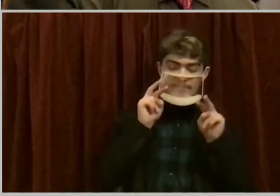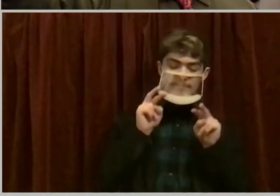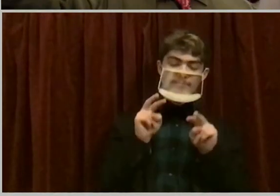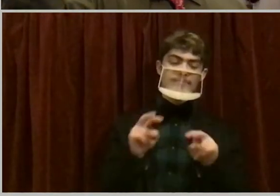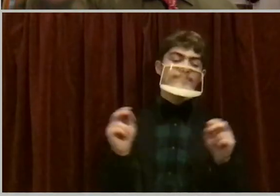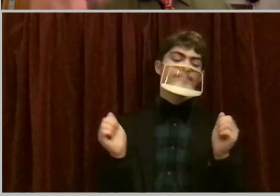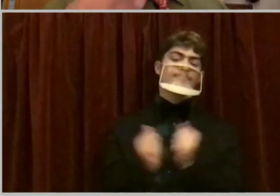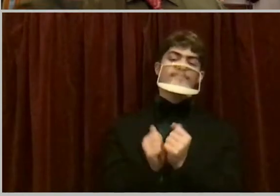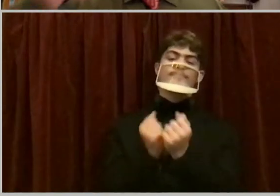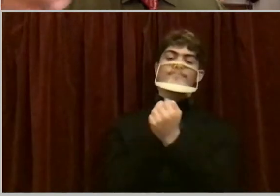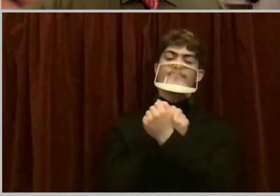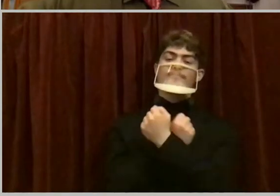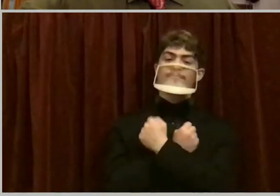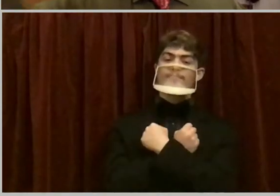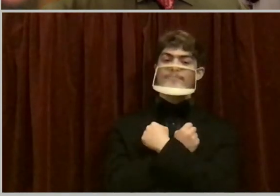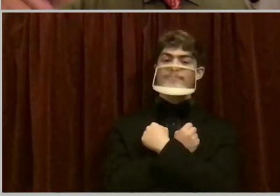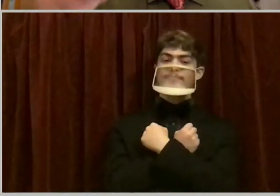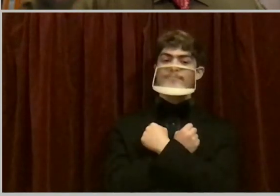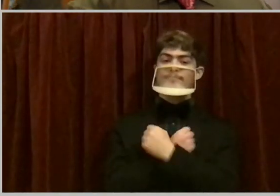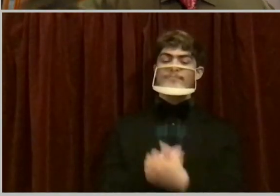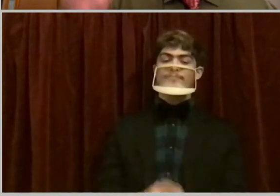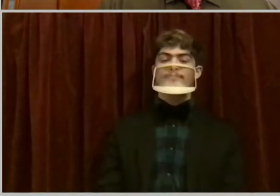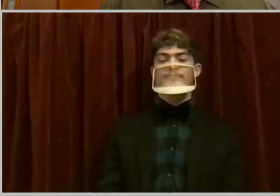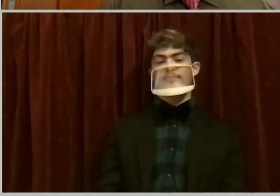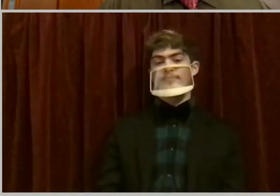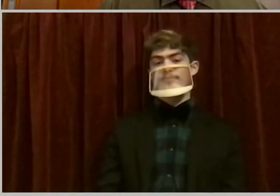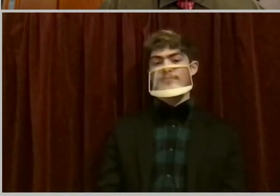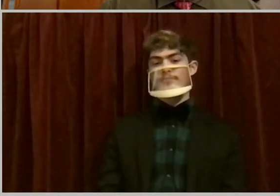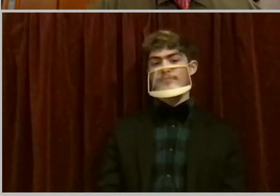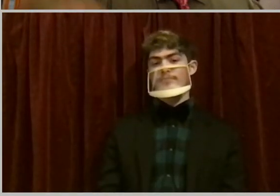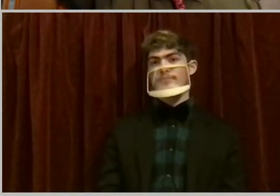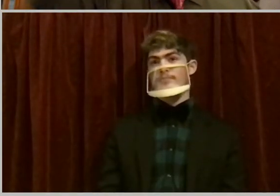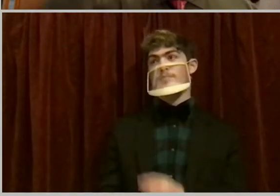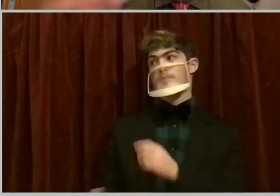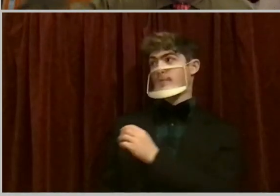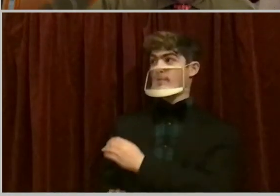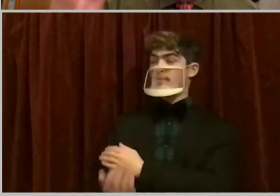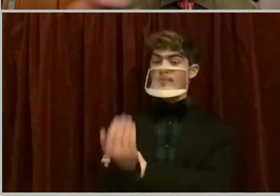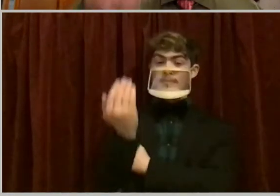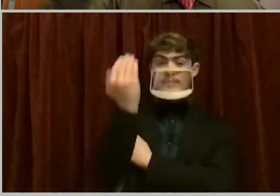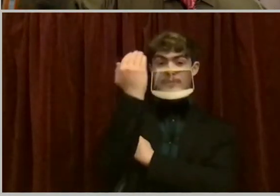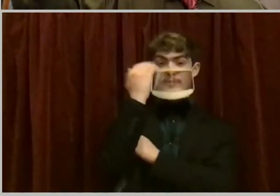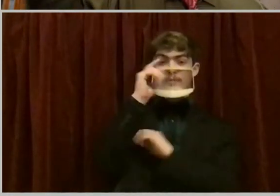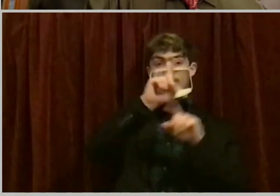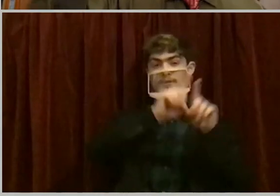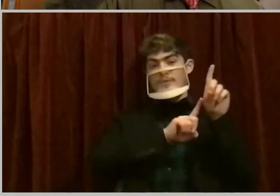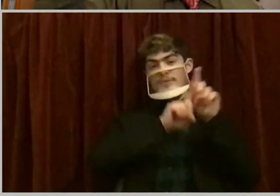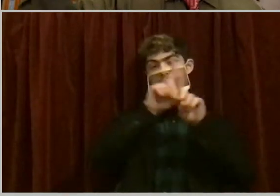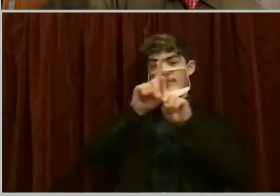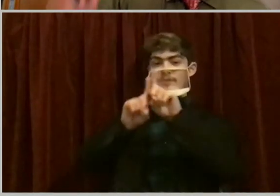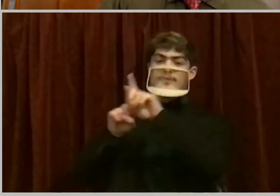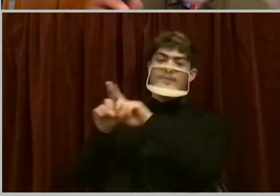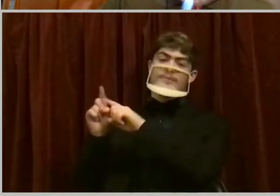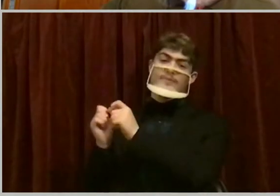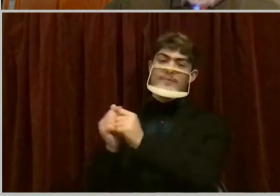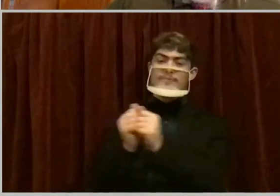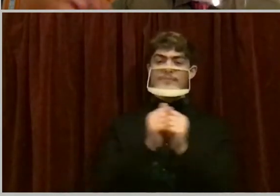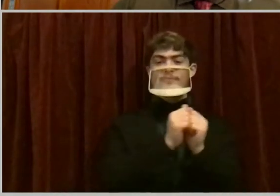their watch of wandering love. O morning